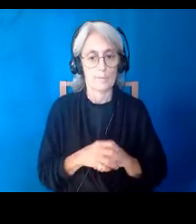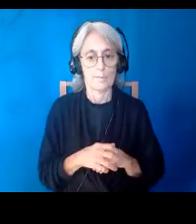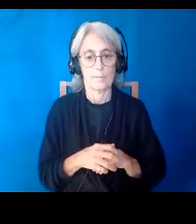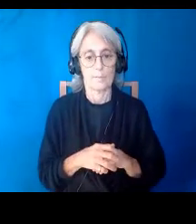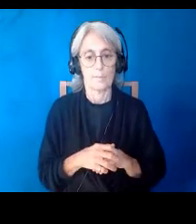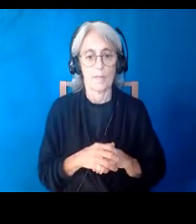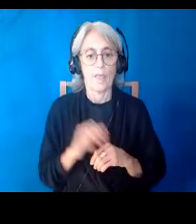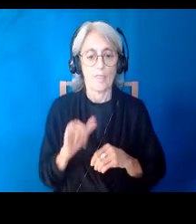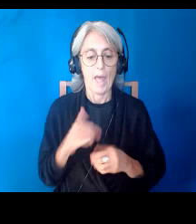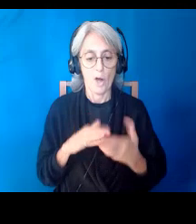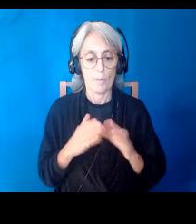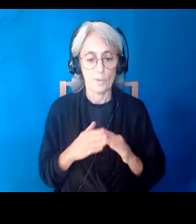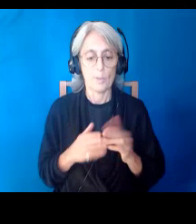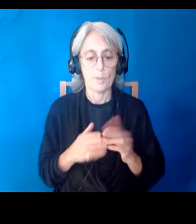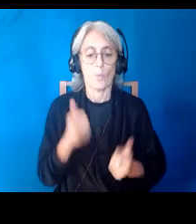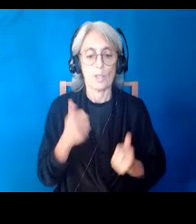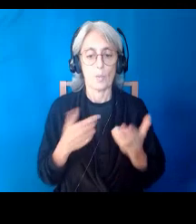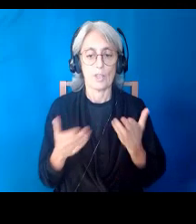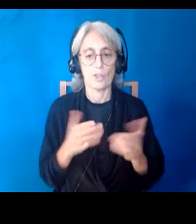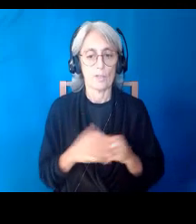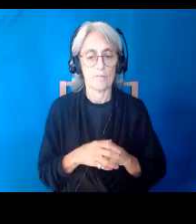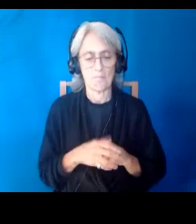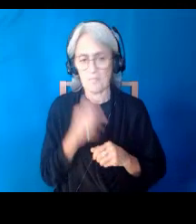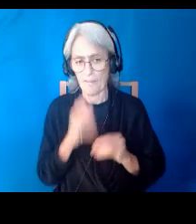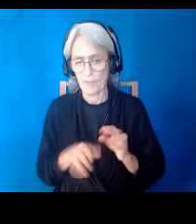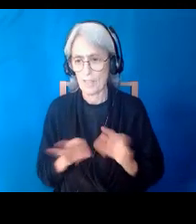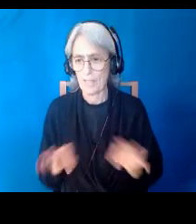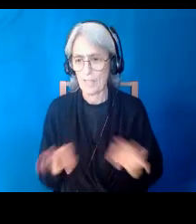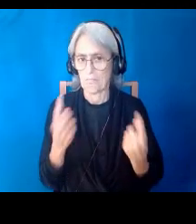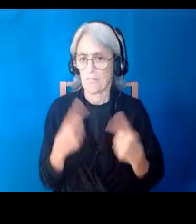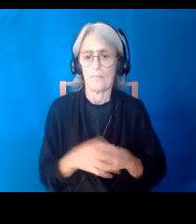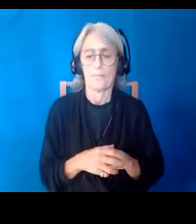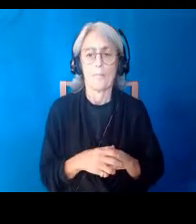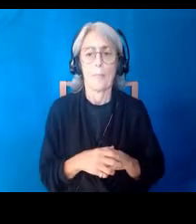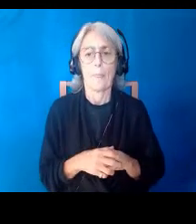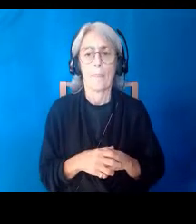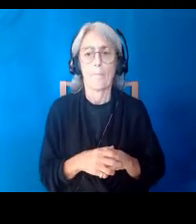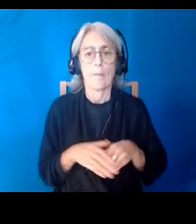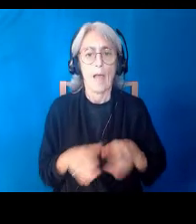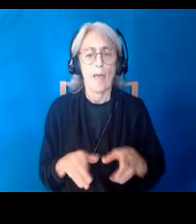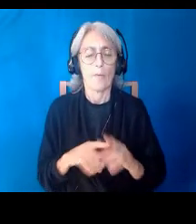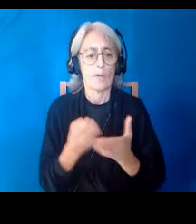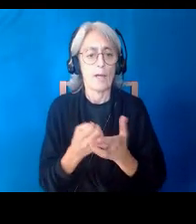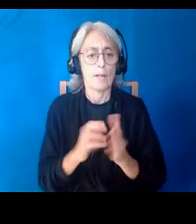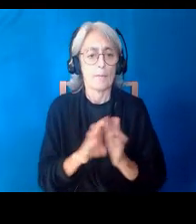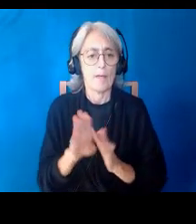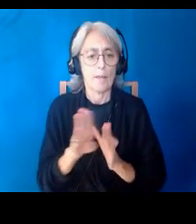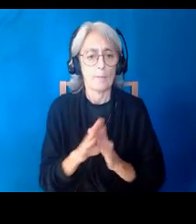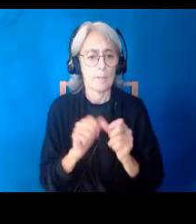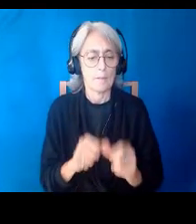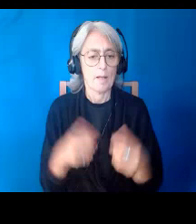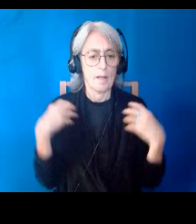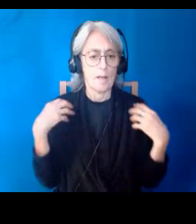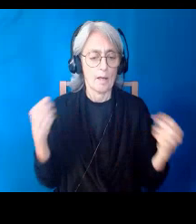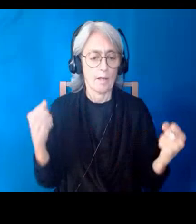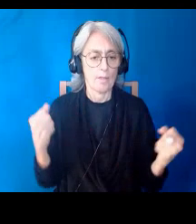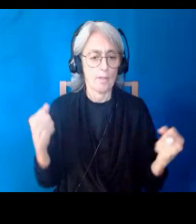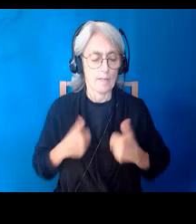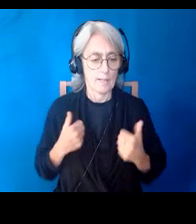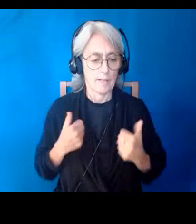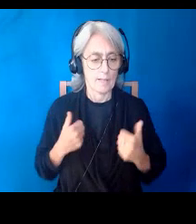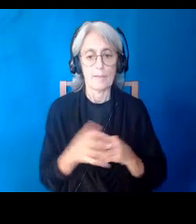serve. Transportation for many is the pathway to economic development, sustainability, health, and vitality. But